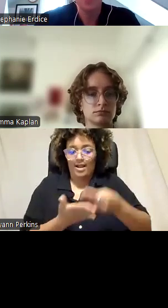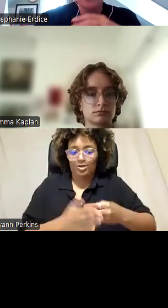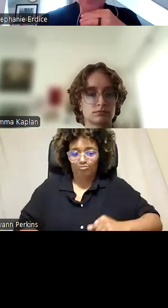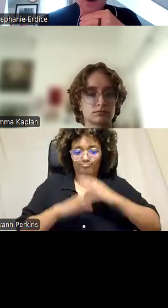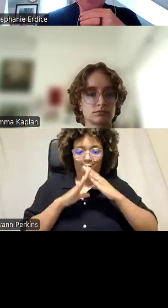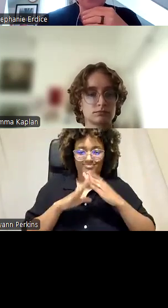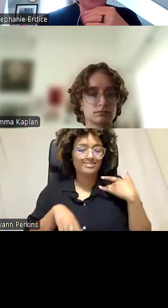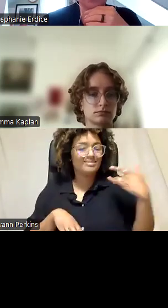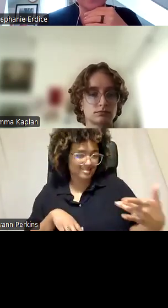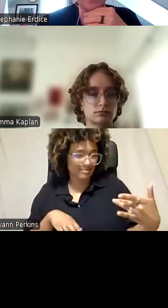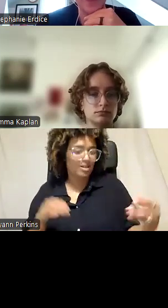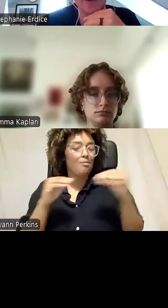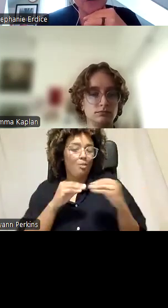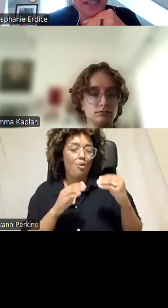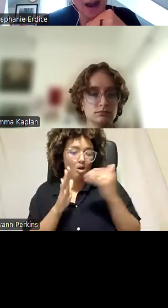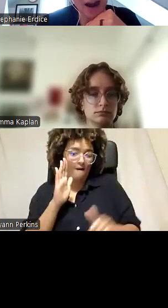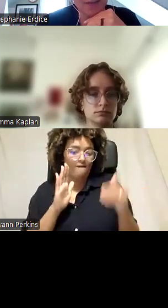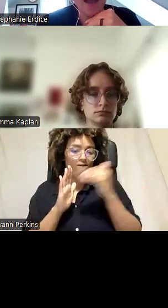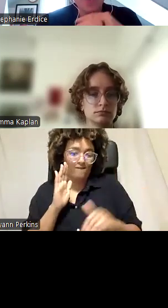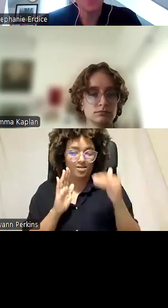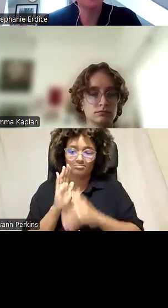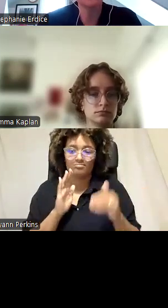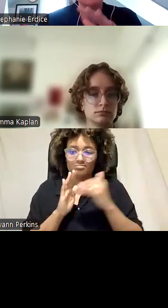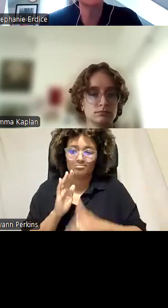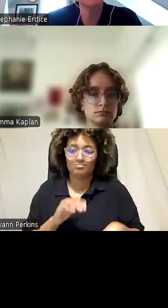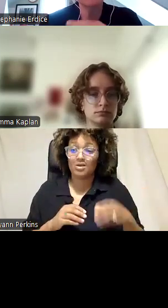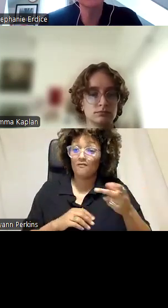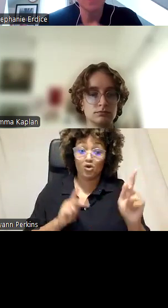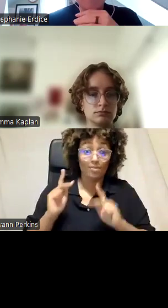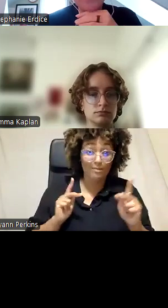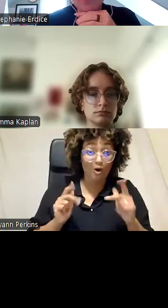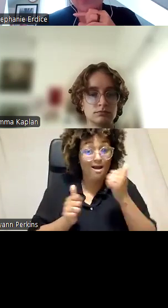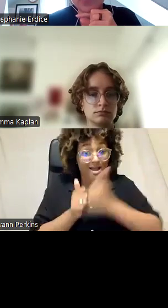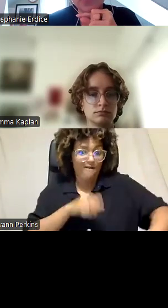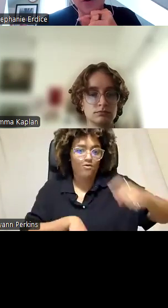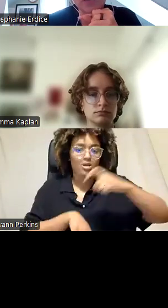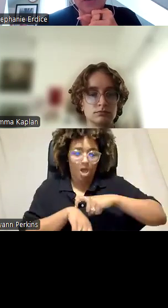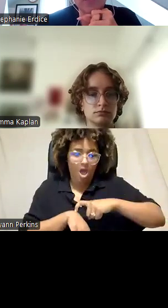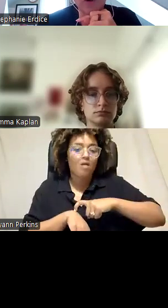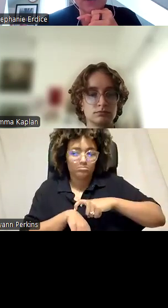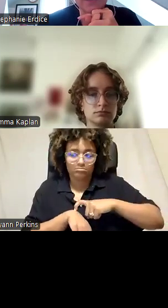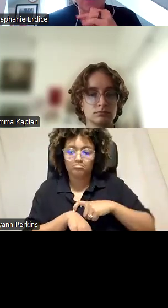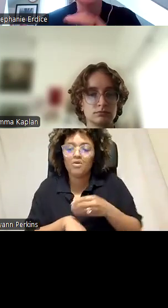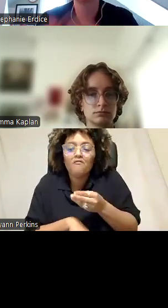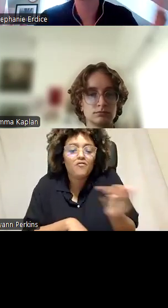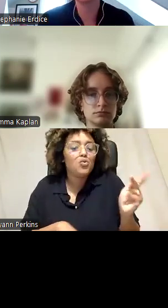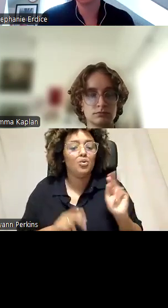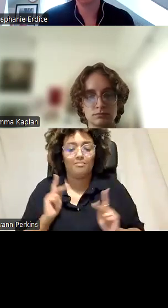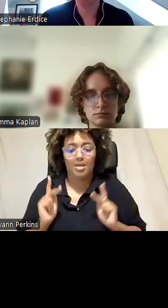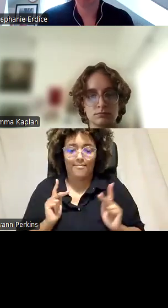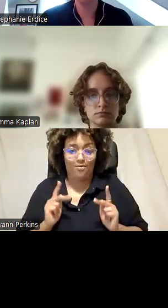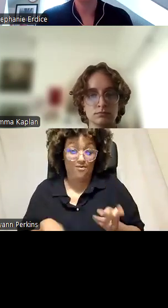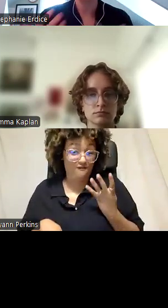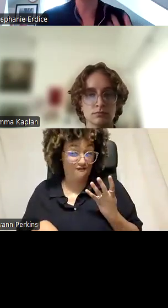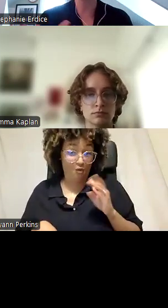not. We have a couple folks that are seeing it every time, and then it's still very few folks, only 4% are not seeing